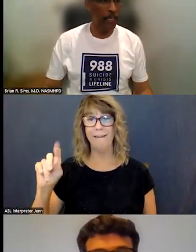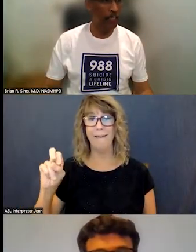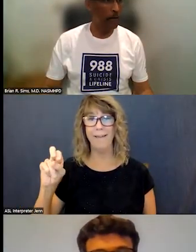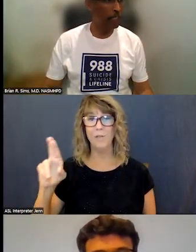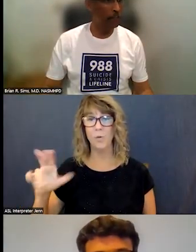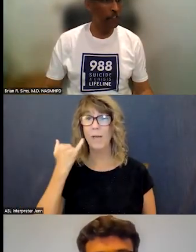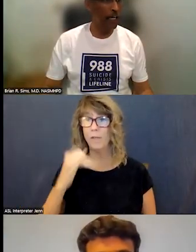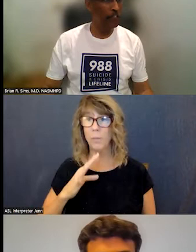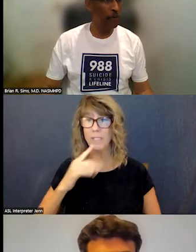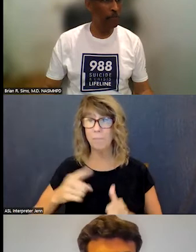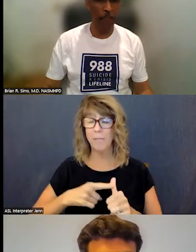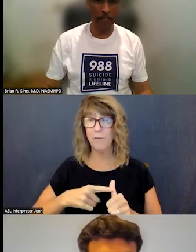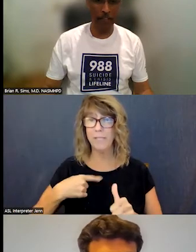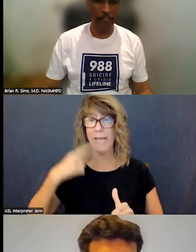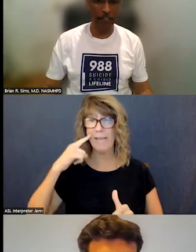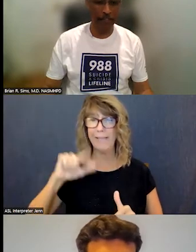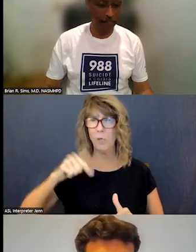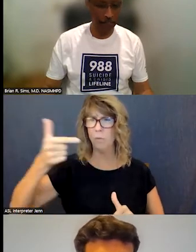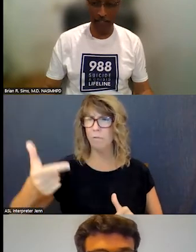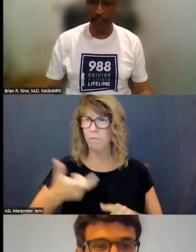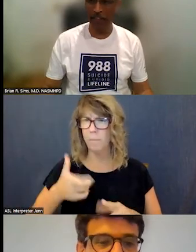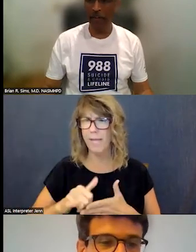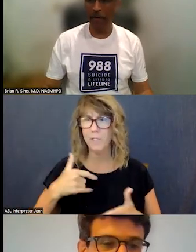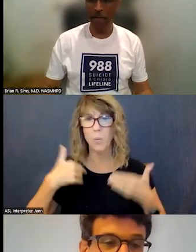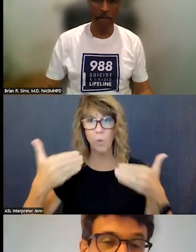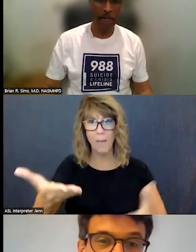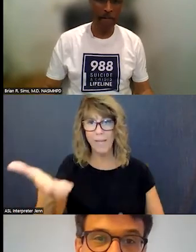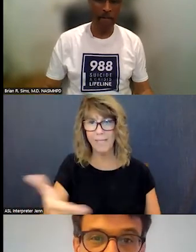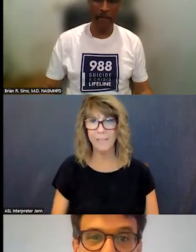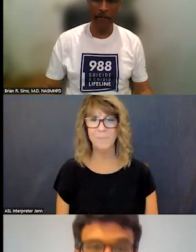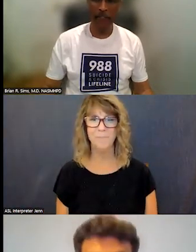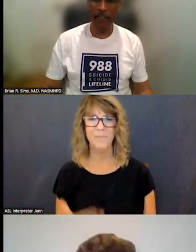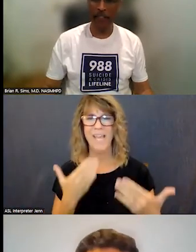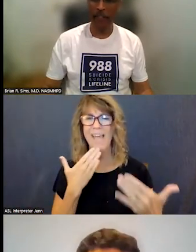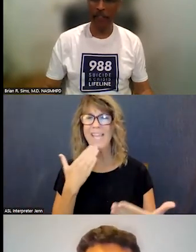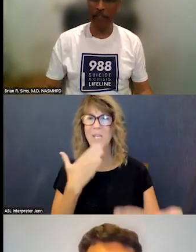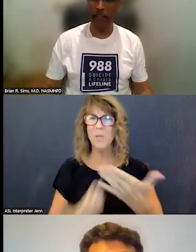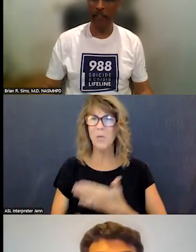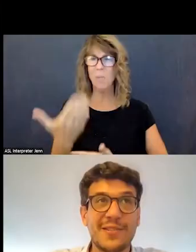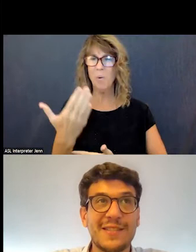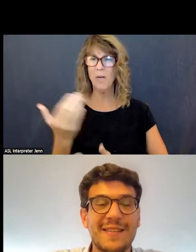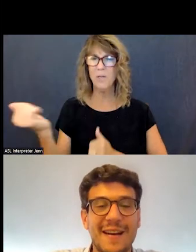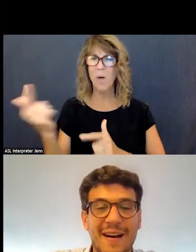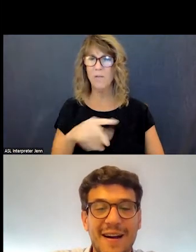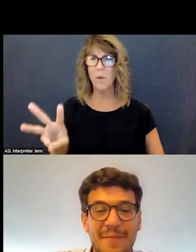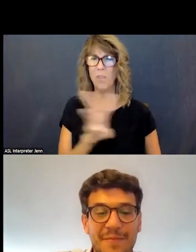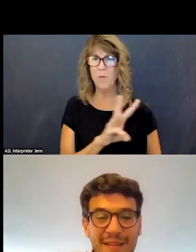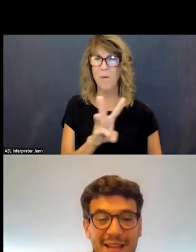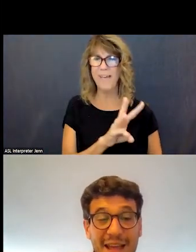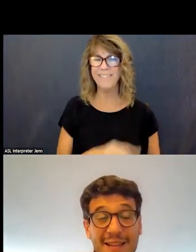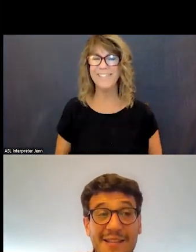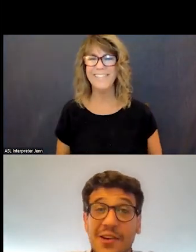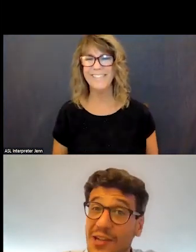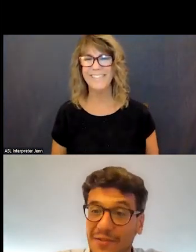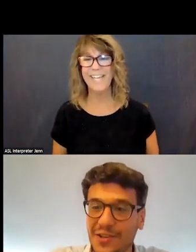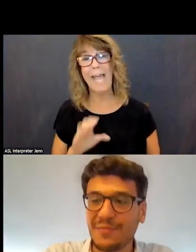first, and I believe he's going to hand off from there. So Jonathan, go right ahead, sir. Thanks. Good morning to you on the West Coast